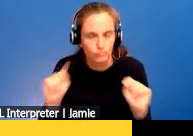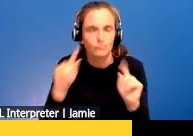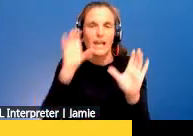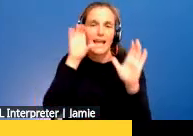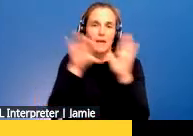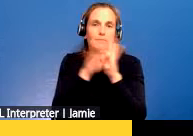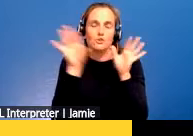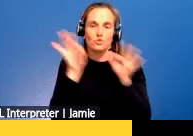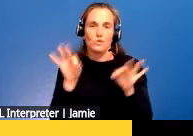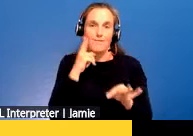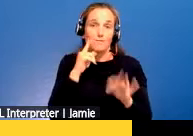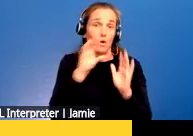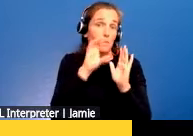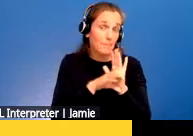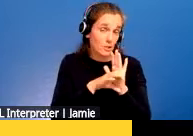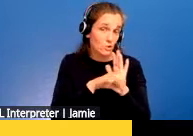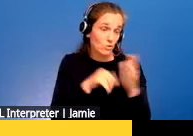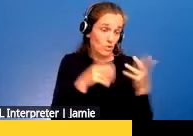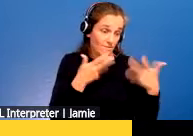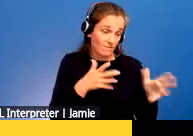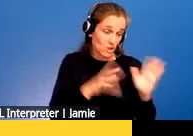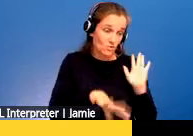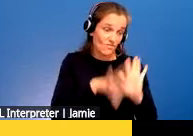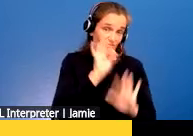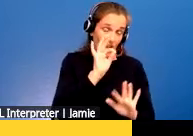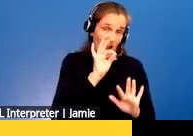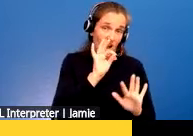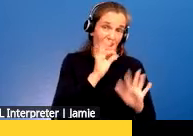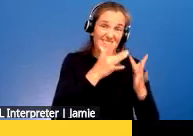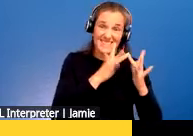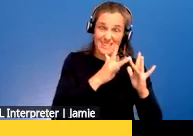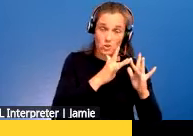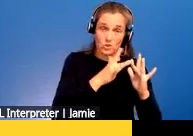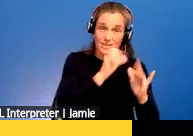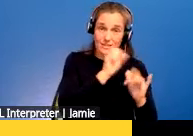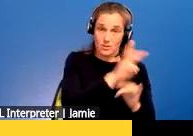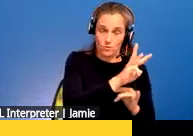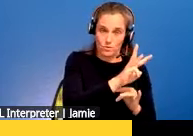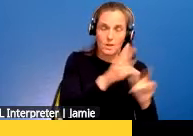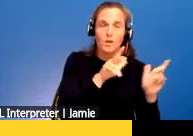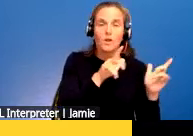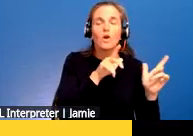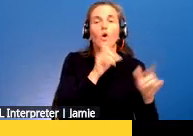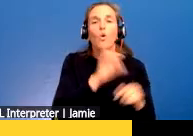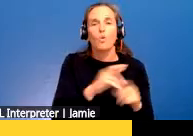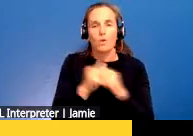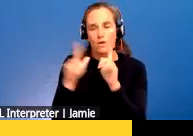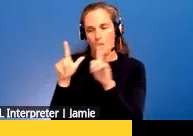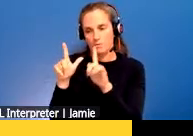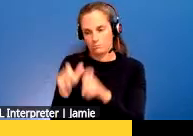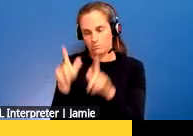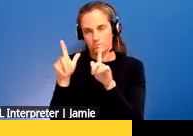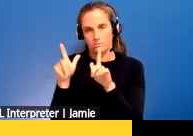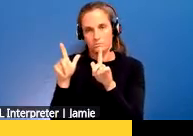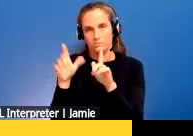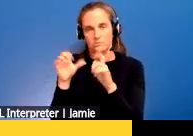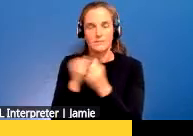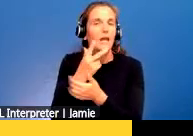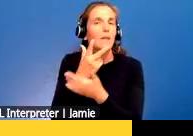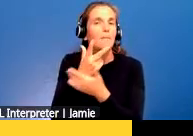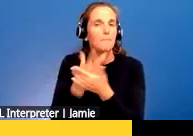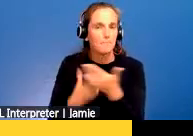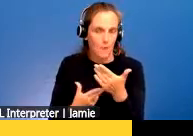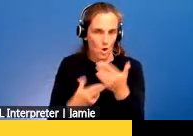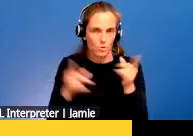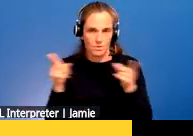either one you find digitally in software or one you take with the device's camera. And in both cases, they can give